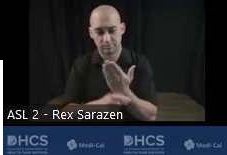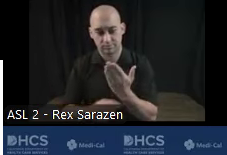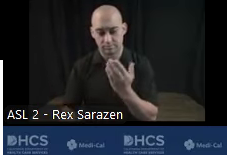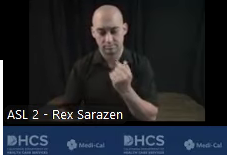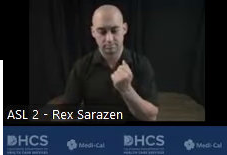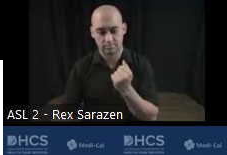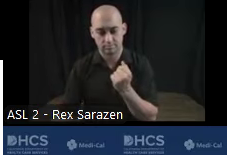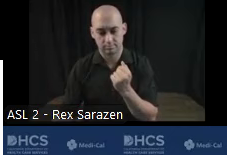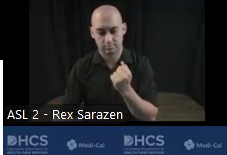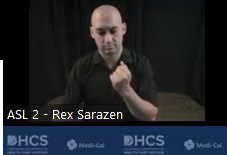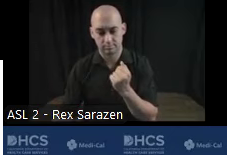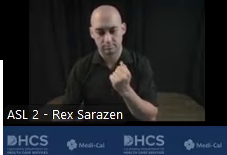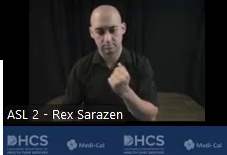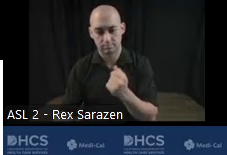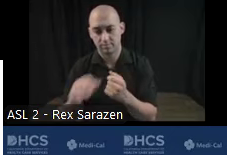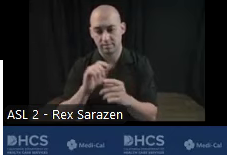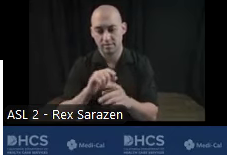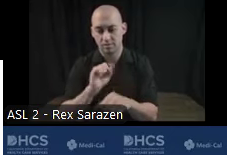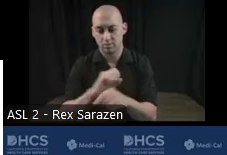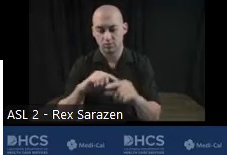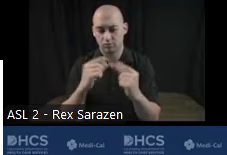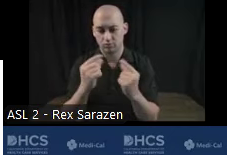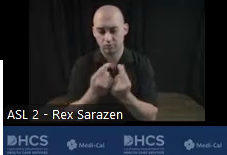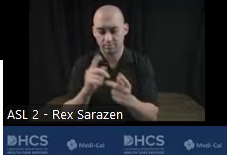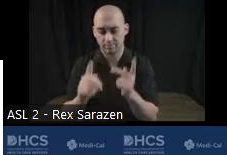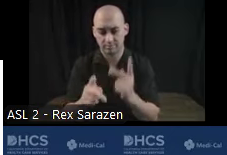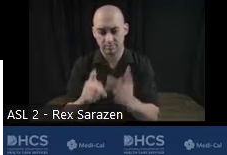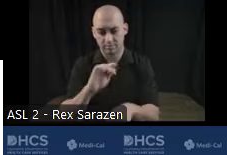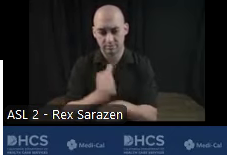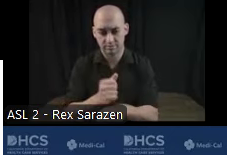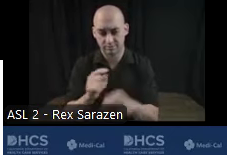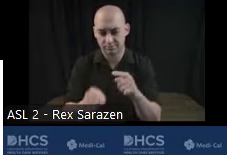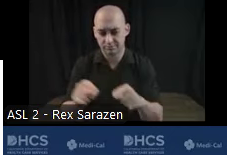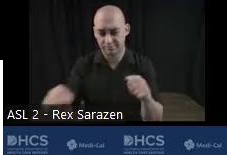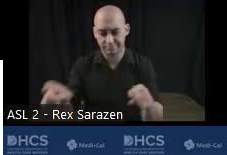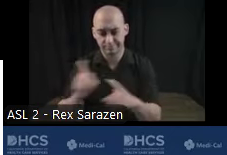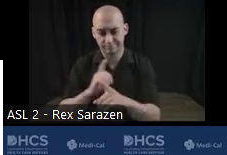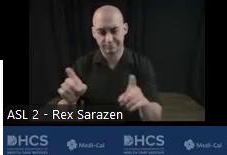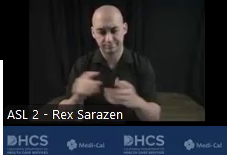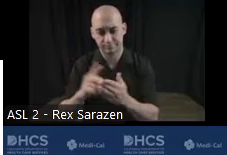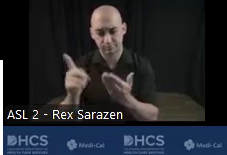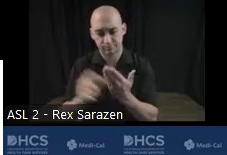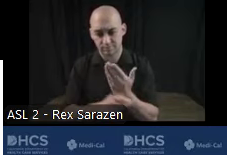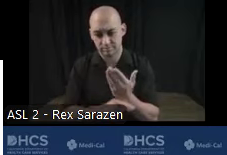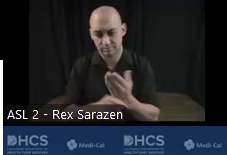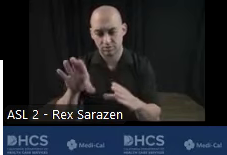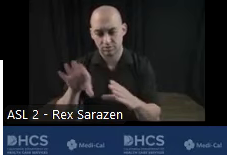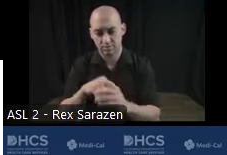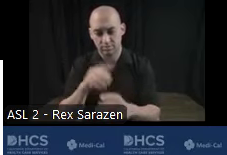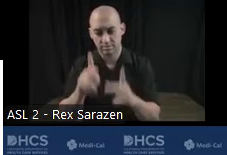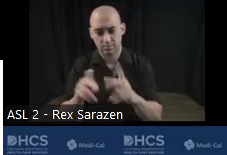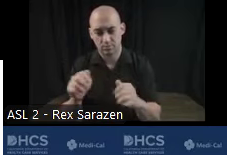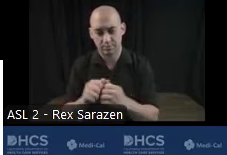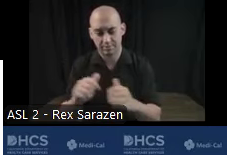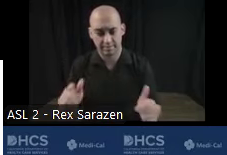represent a variety of organizations, interests, and experiences with the waivers proposed for integration, including individuals with lived experience,